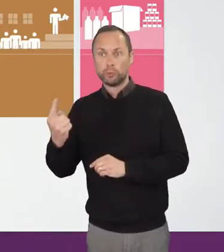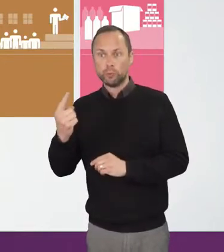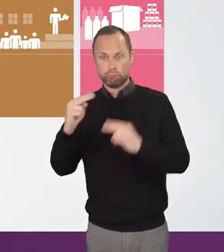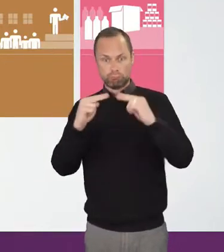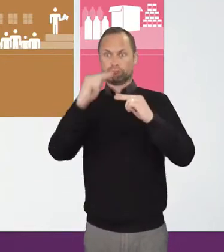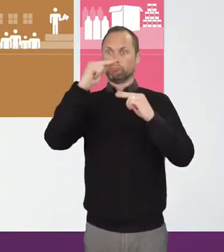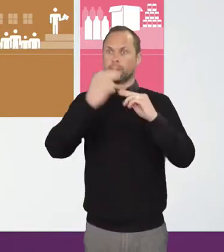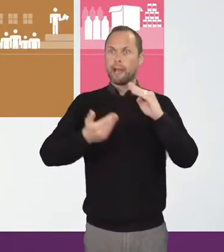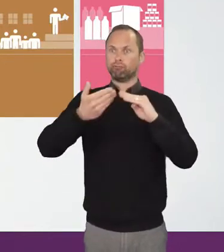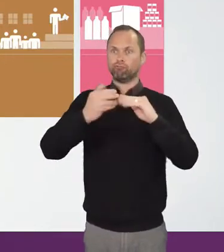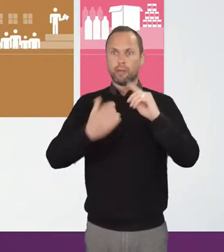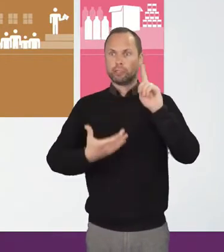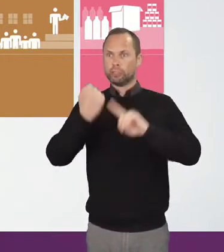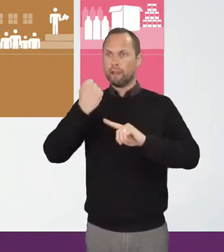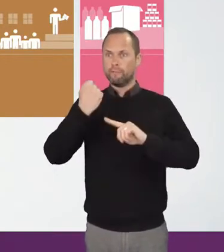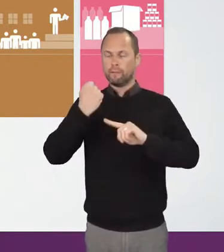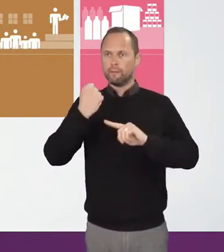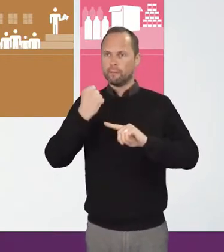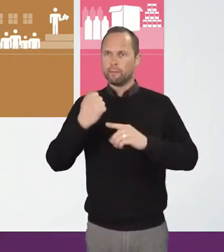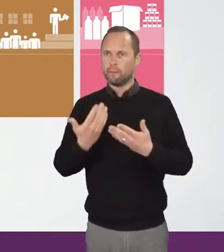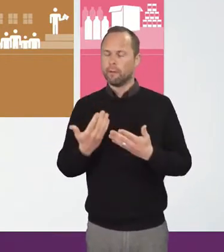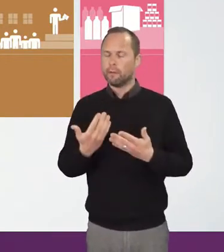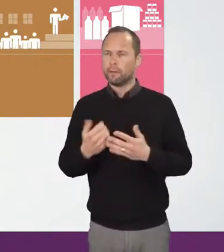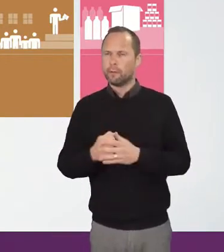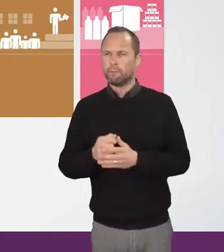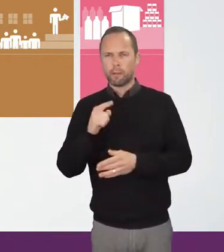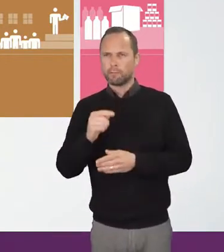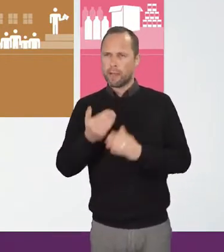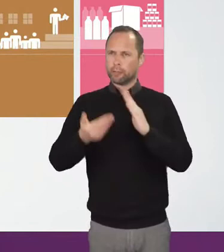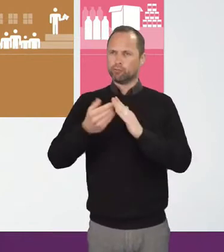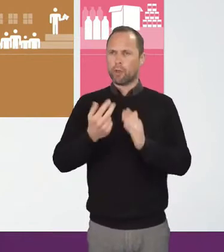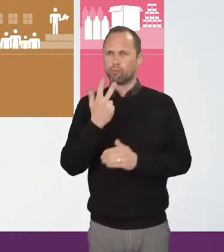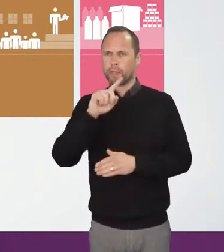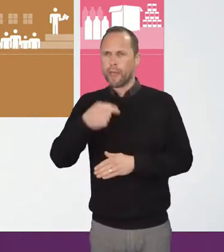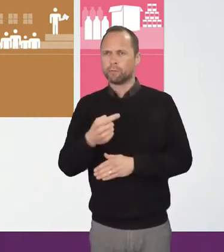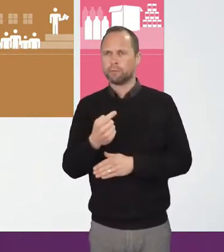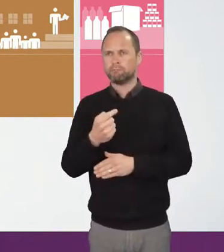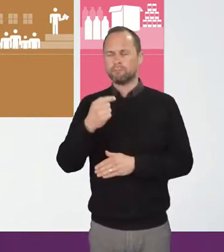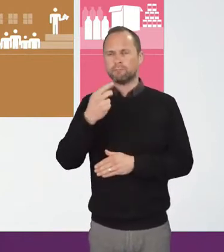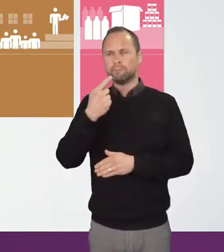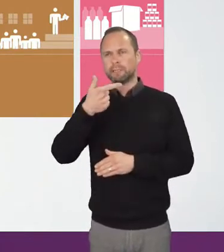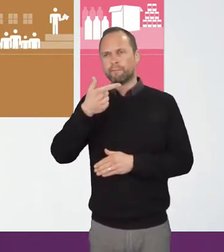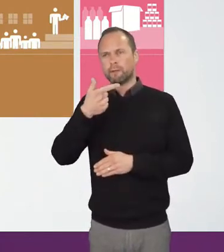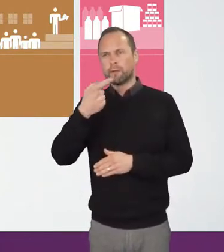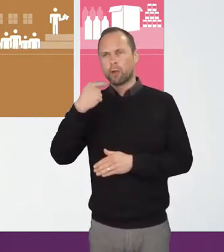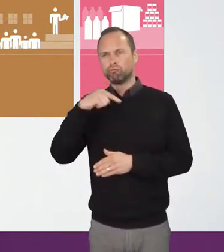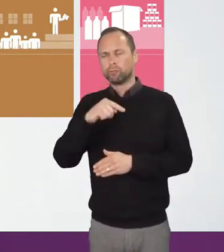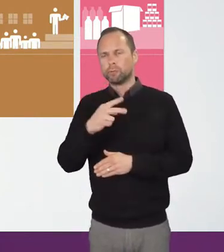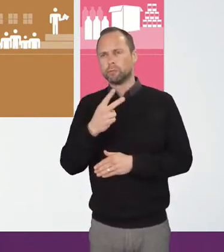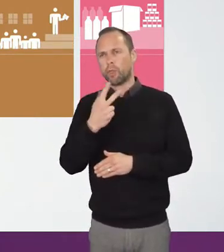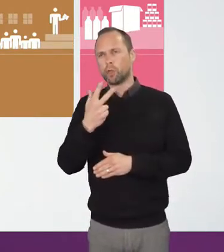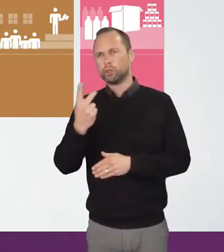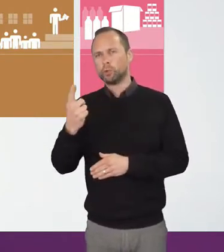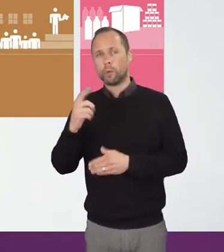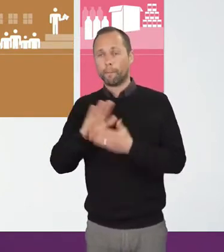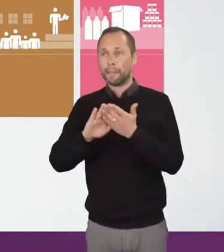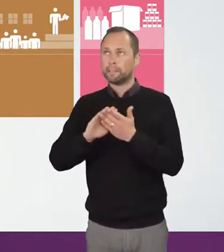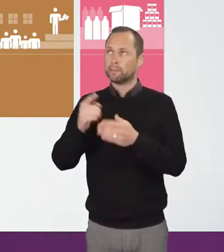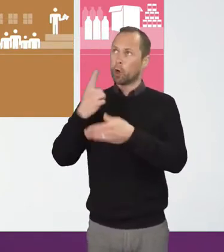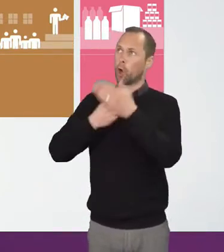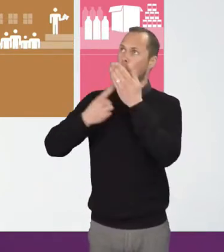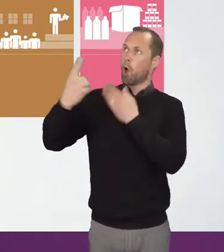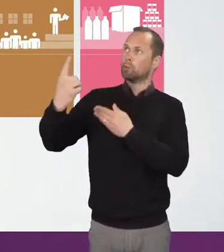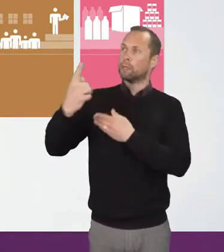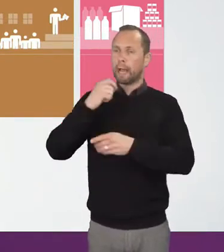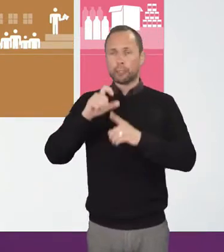small amount, but I'm just reminded with that extra 3,732 that God can and does do more than